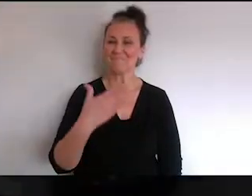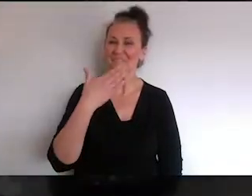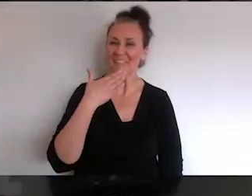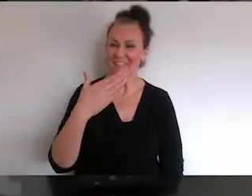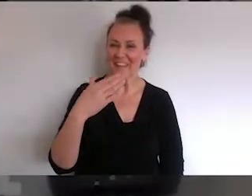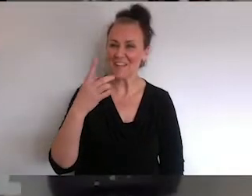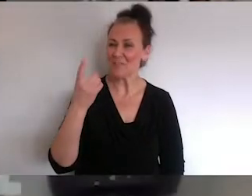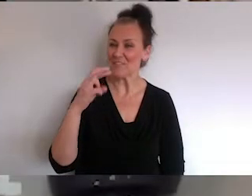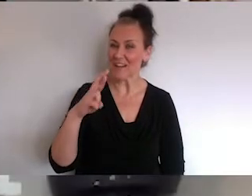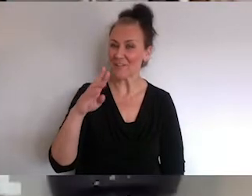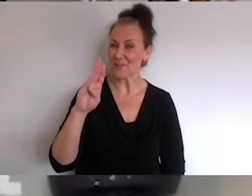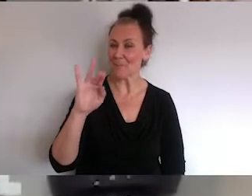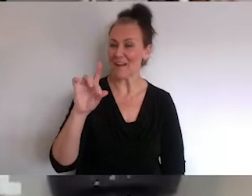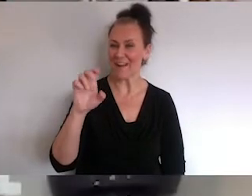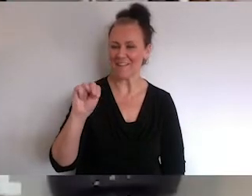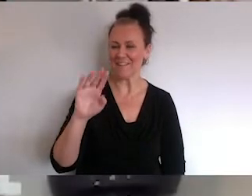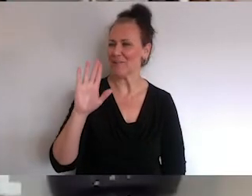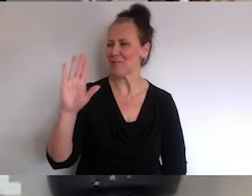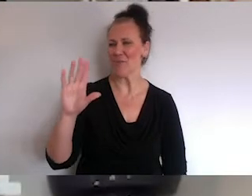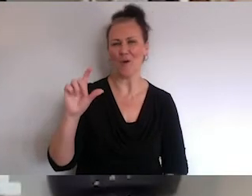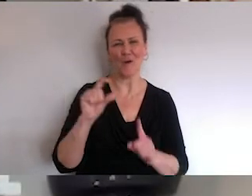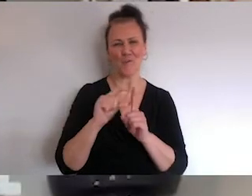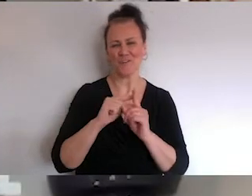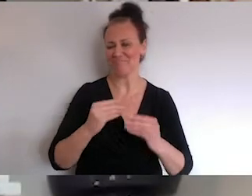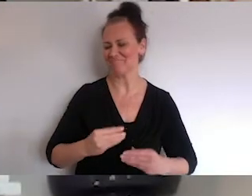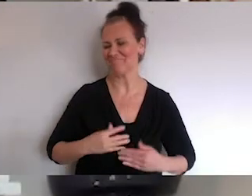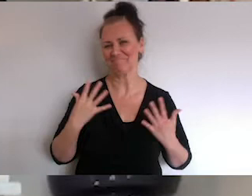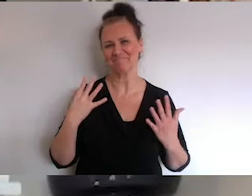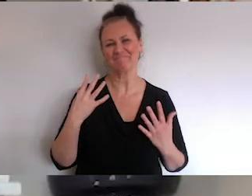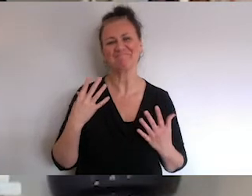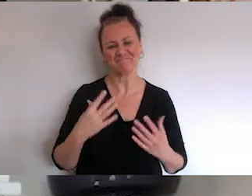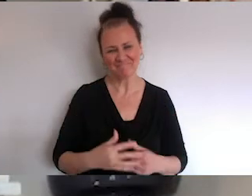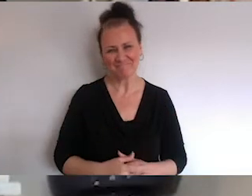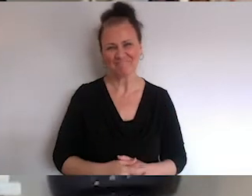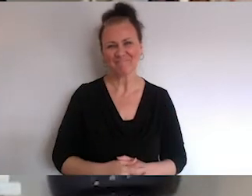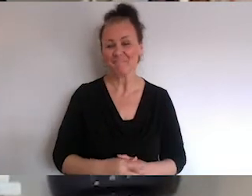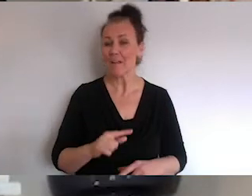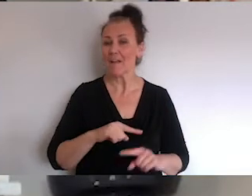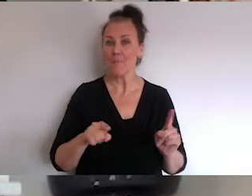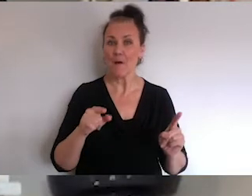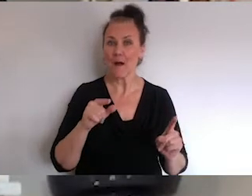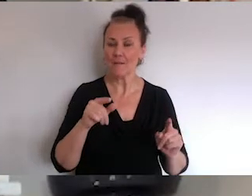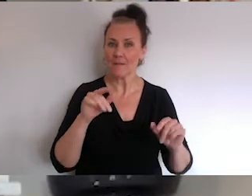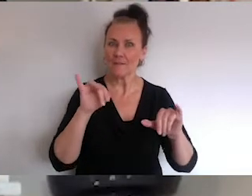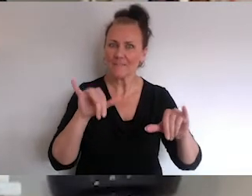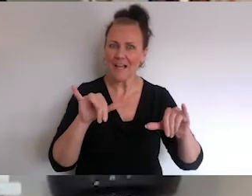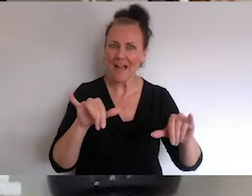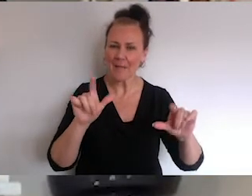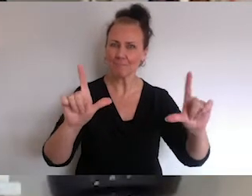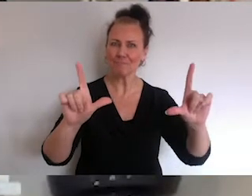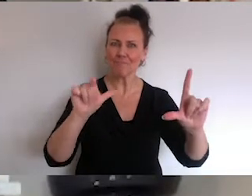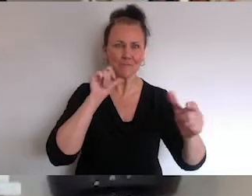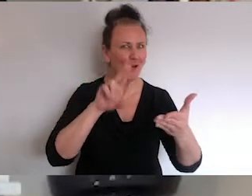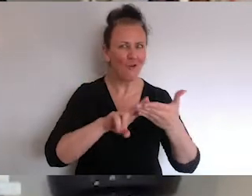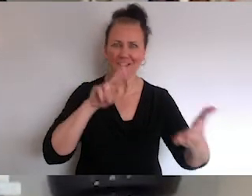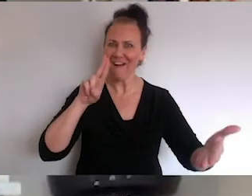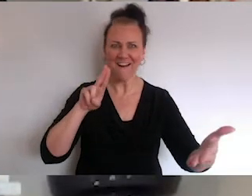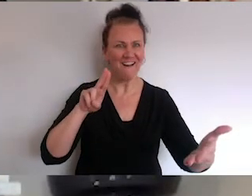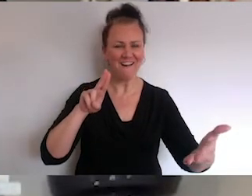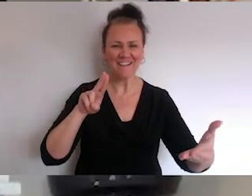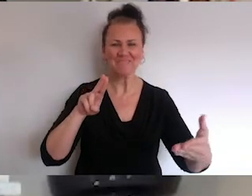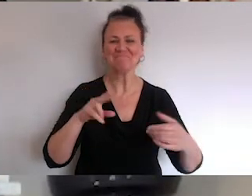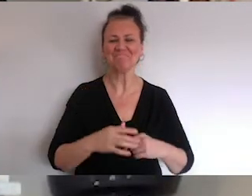Thank you, Dr. Biden, for those inspiring remarks. But viewers, please don't log off. We have one more treat for